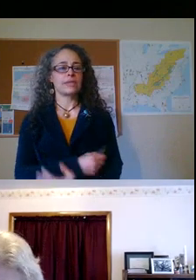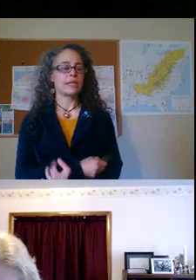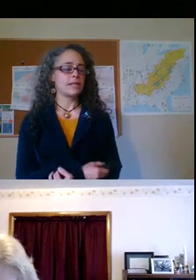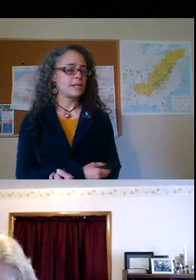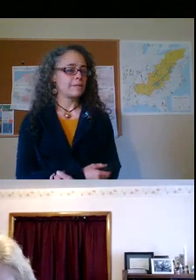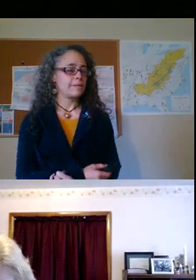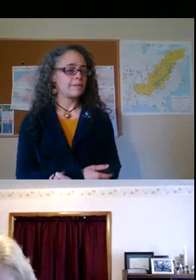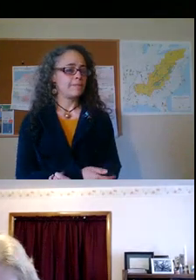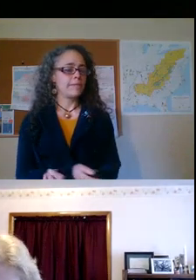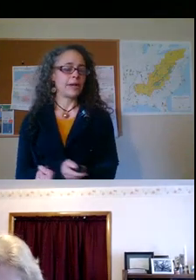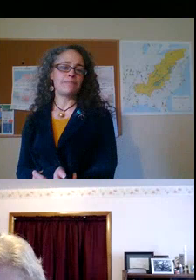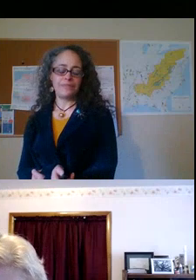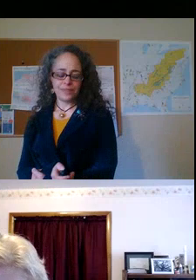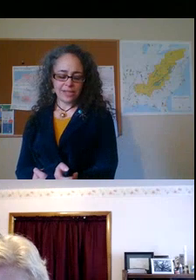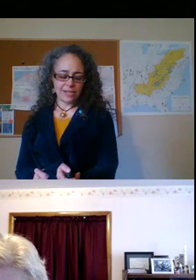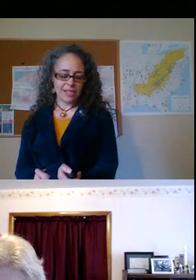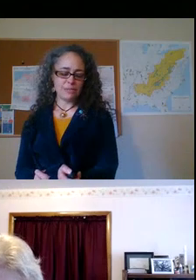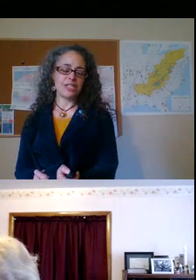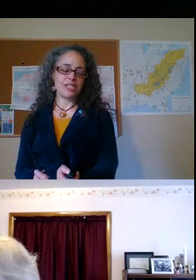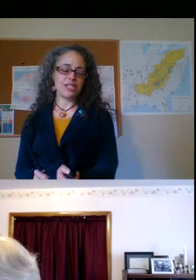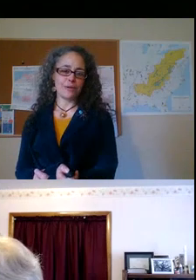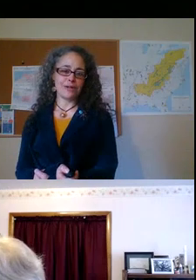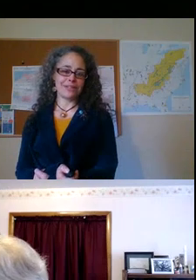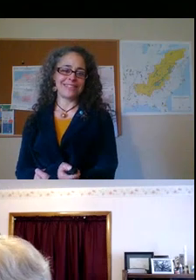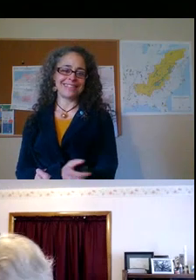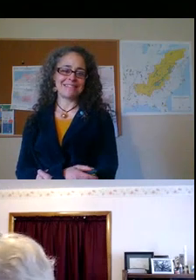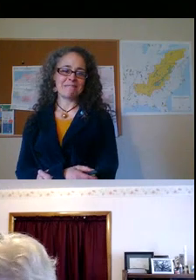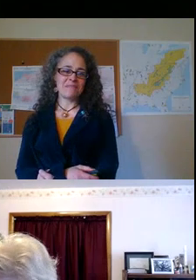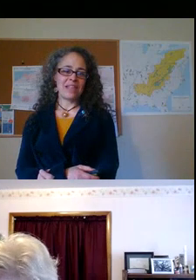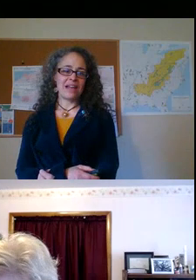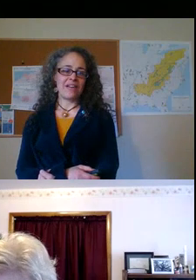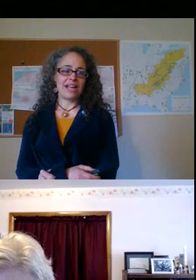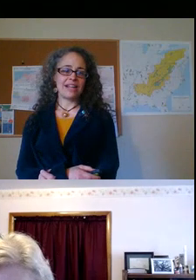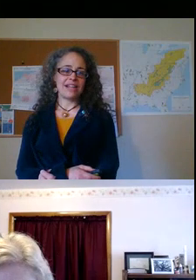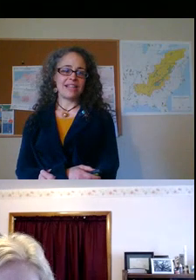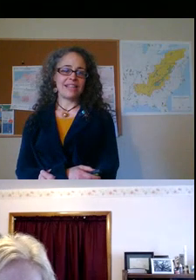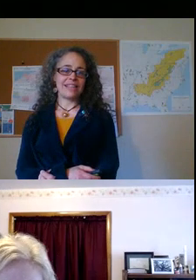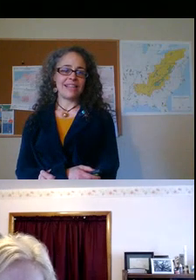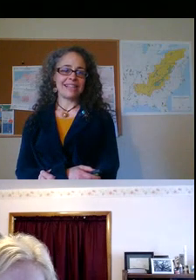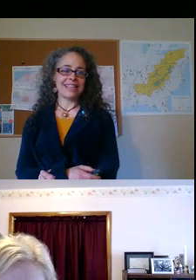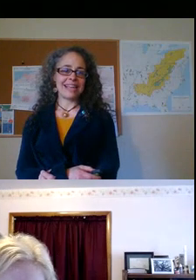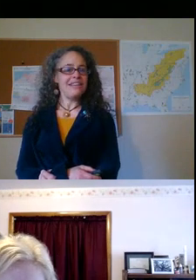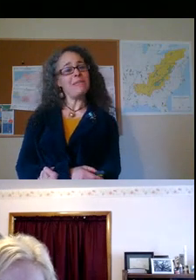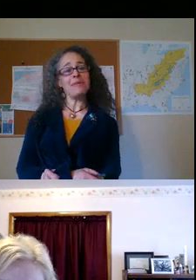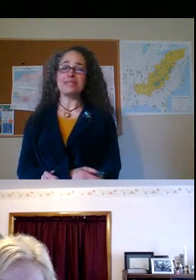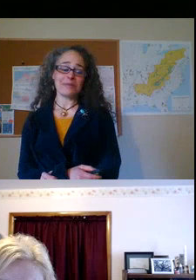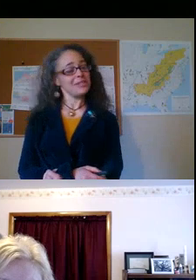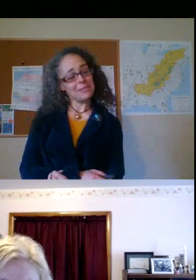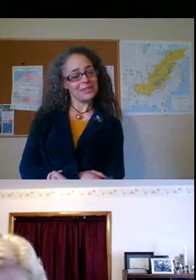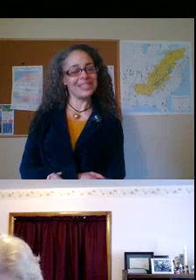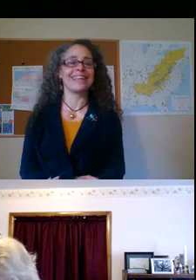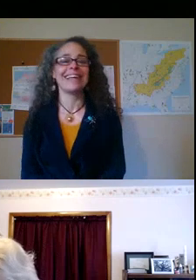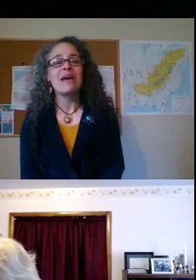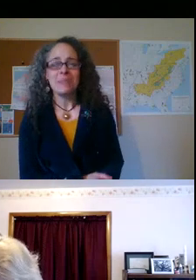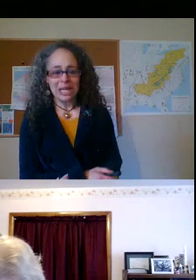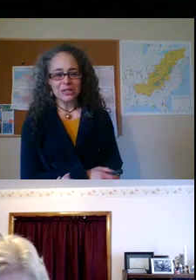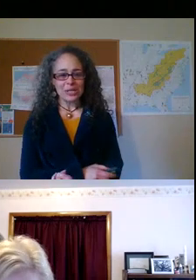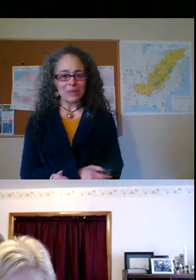there? Okay, it's pretty straightforward. All right. Like I said, numbers, numbers,